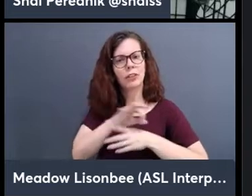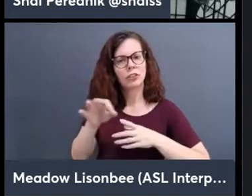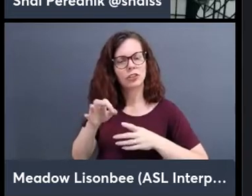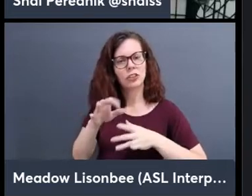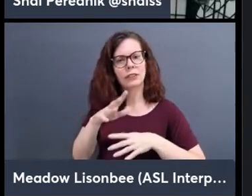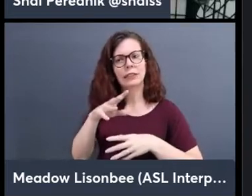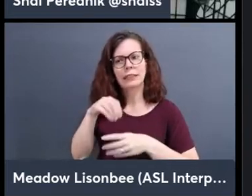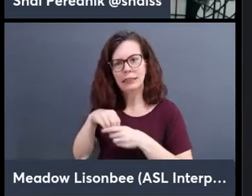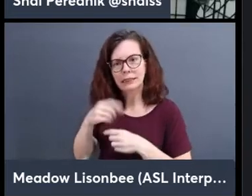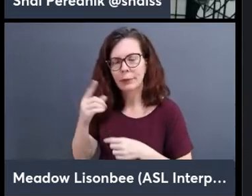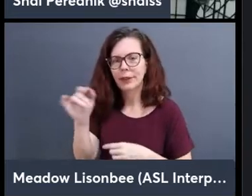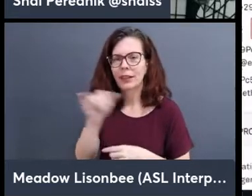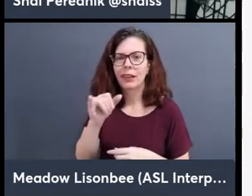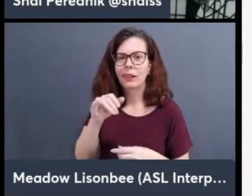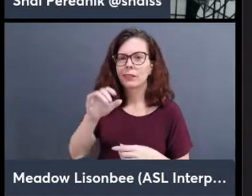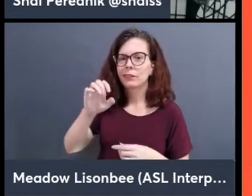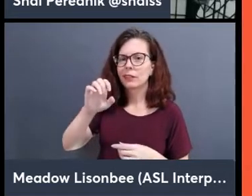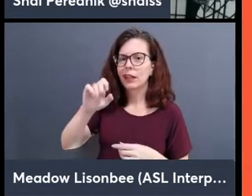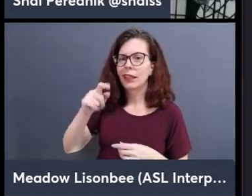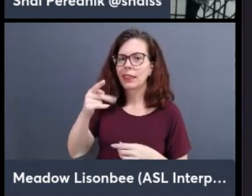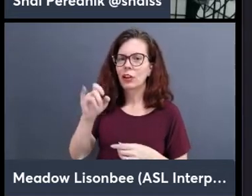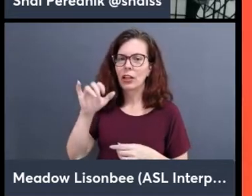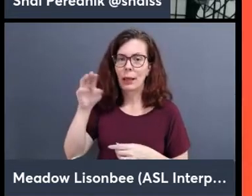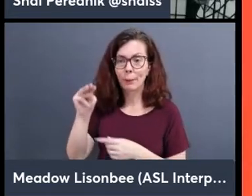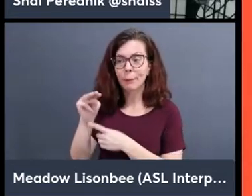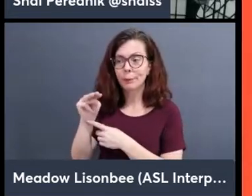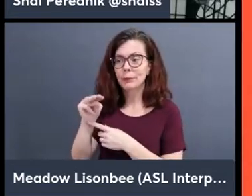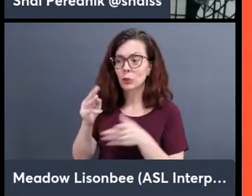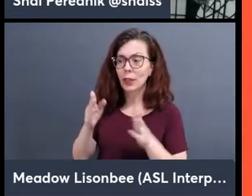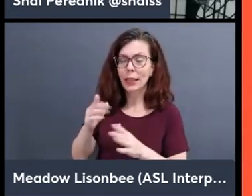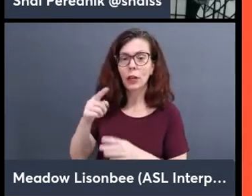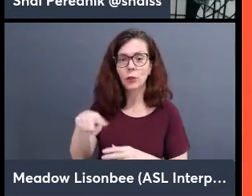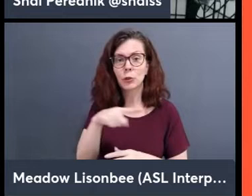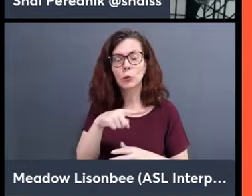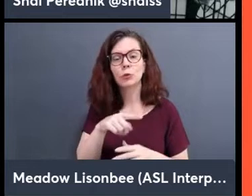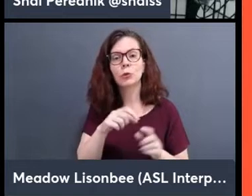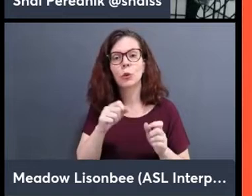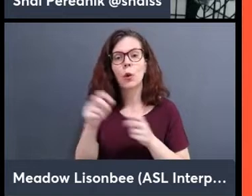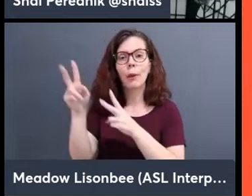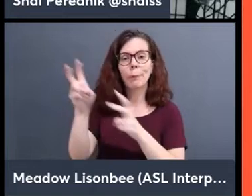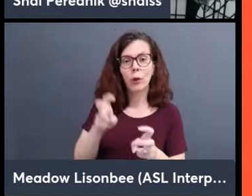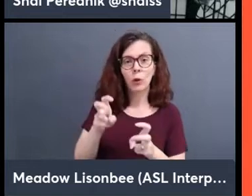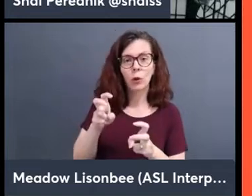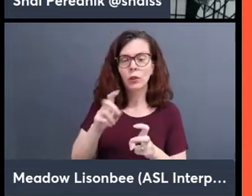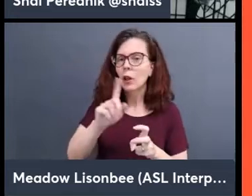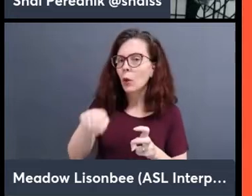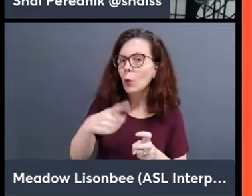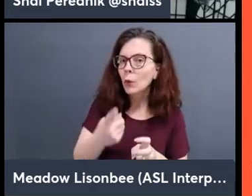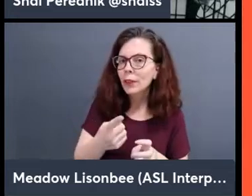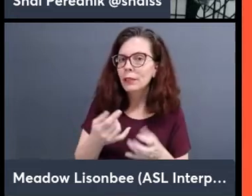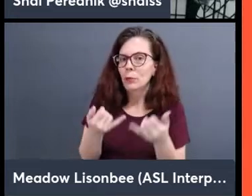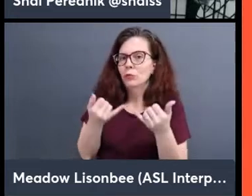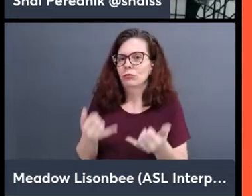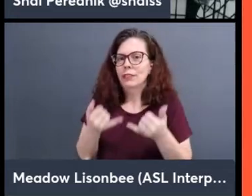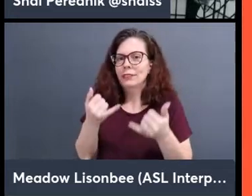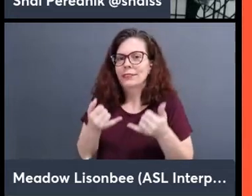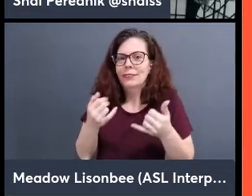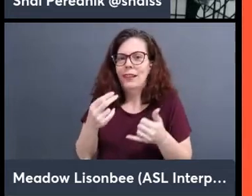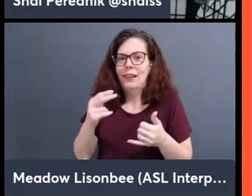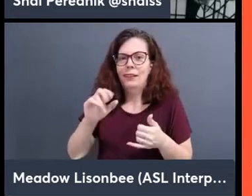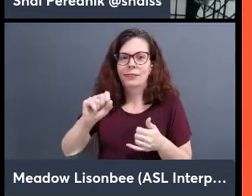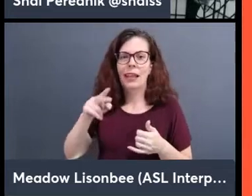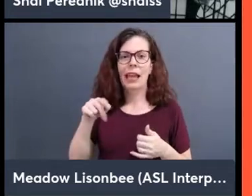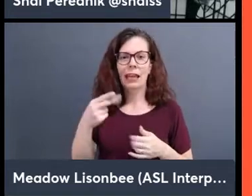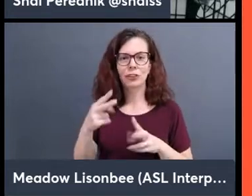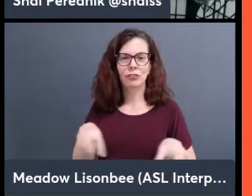something like Ethereum to allow you to be able to pull only the latest hash value. And so it's